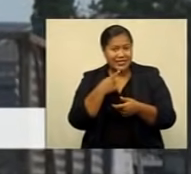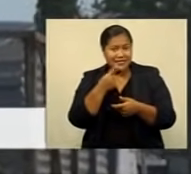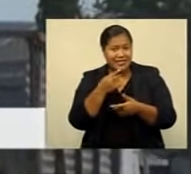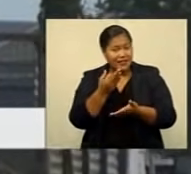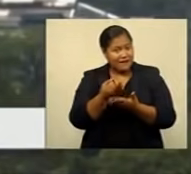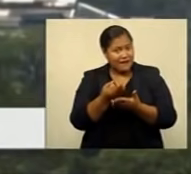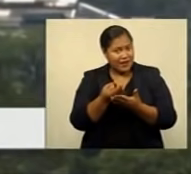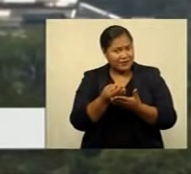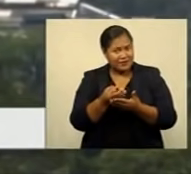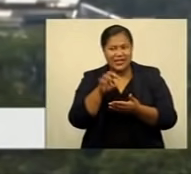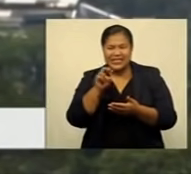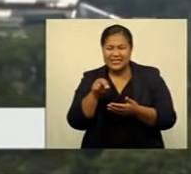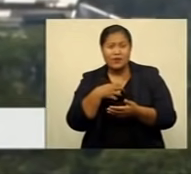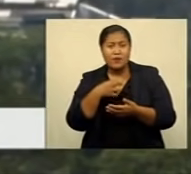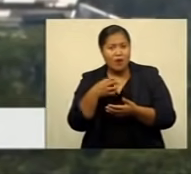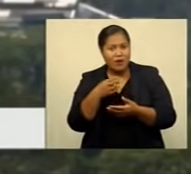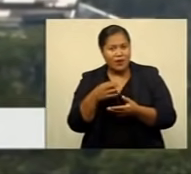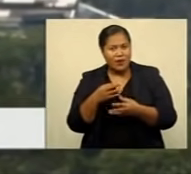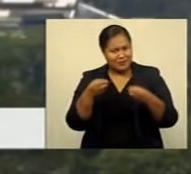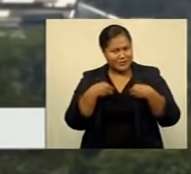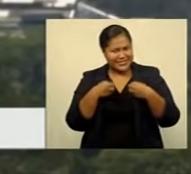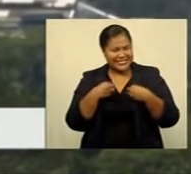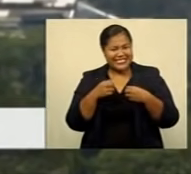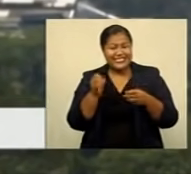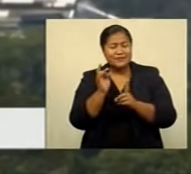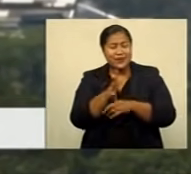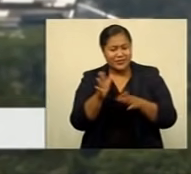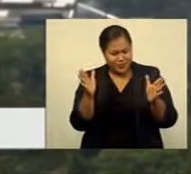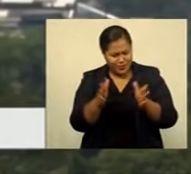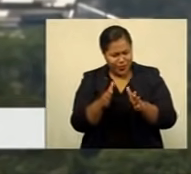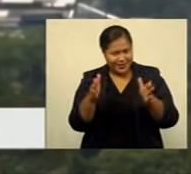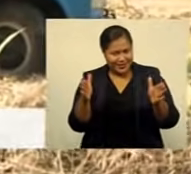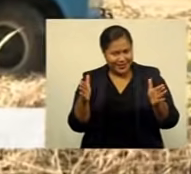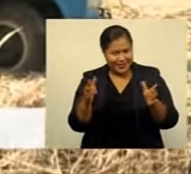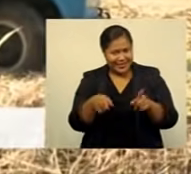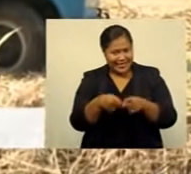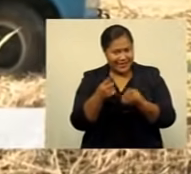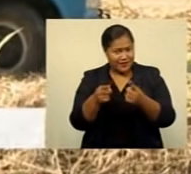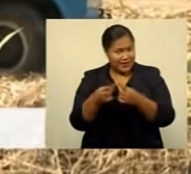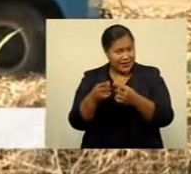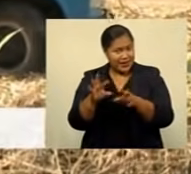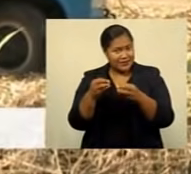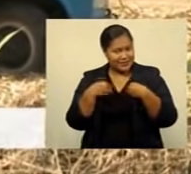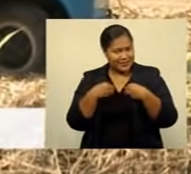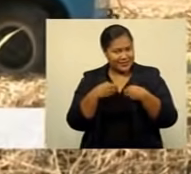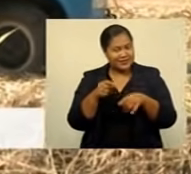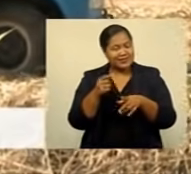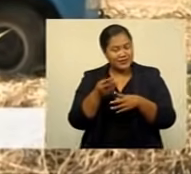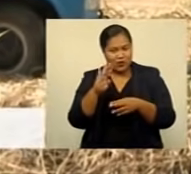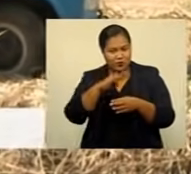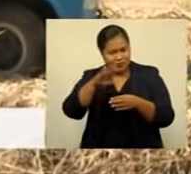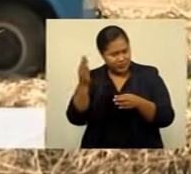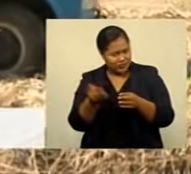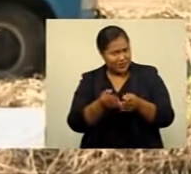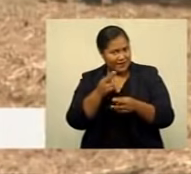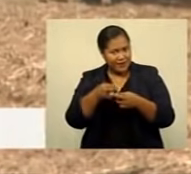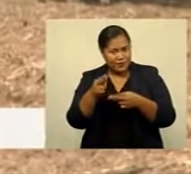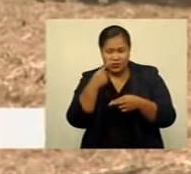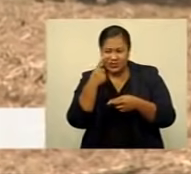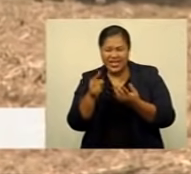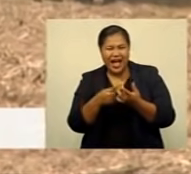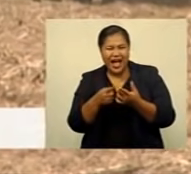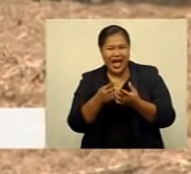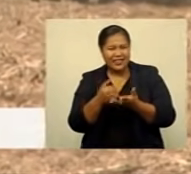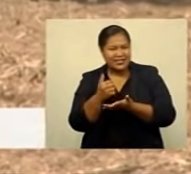invites investors, especially those in the micro, small and medium enterprises and even the sugarcane farmers, to see other supportive crops that